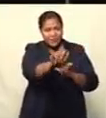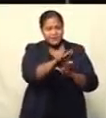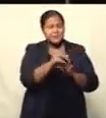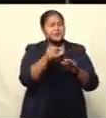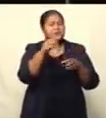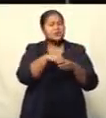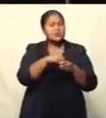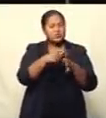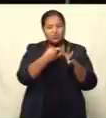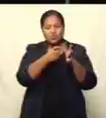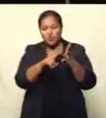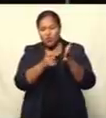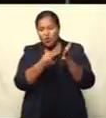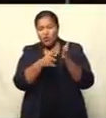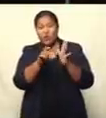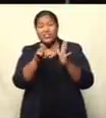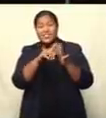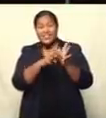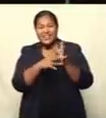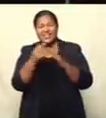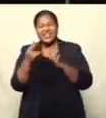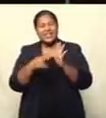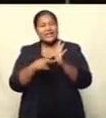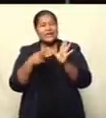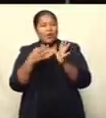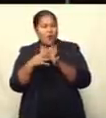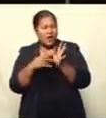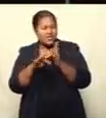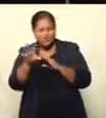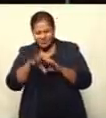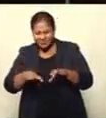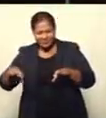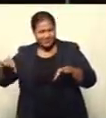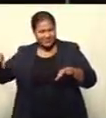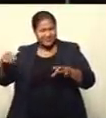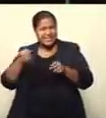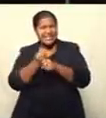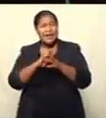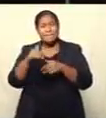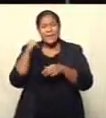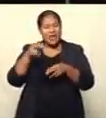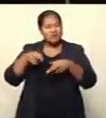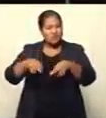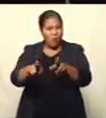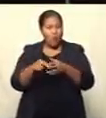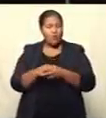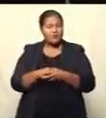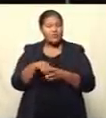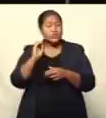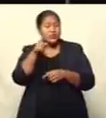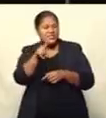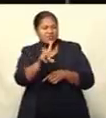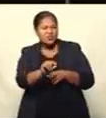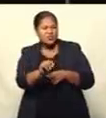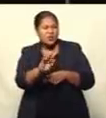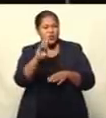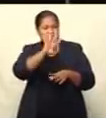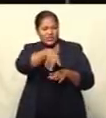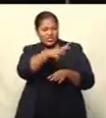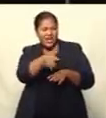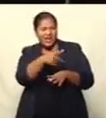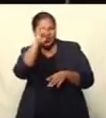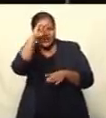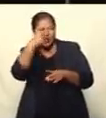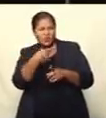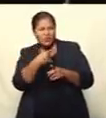include Korodiri settlement, Nawachi Kuma settlement and Ngina Road settlement. It adds that this is being done to check for COVID-like symptoms